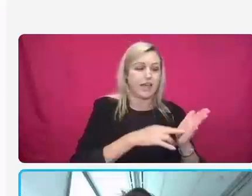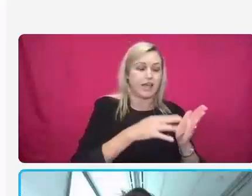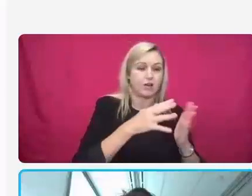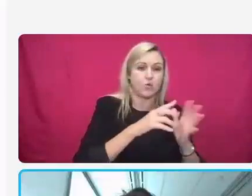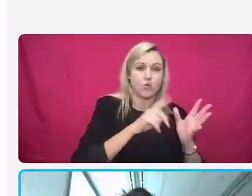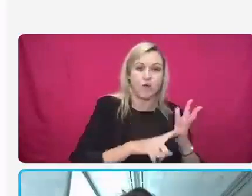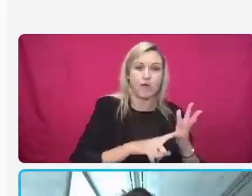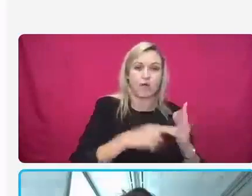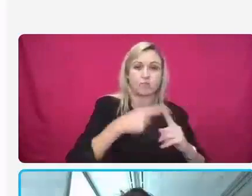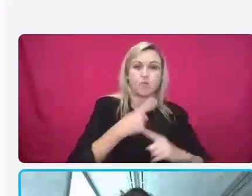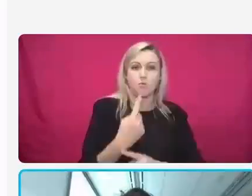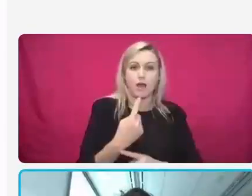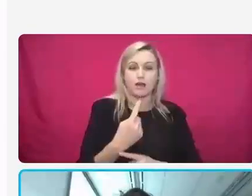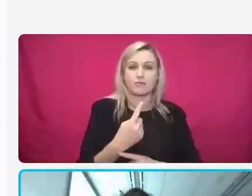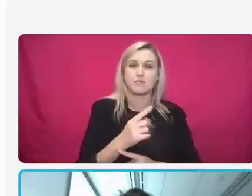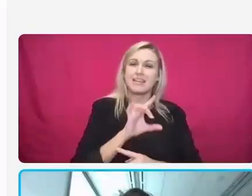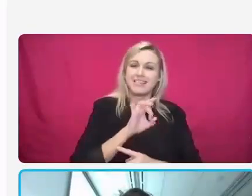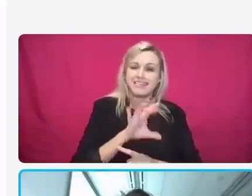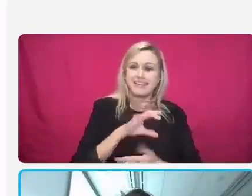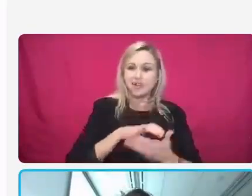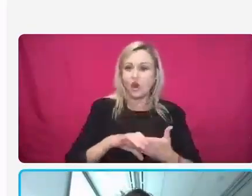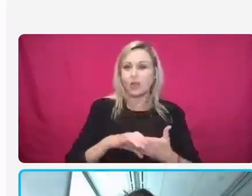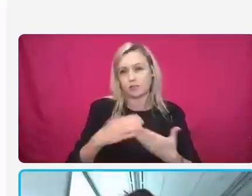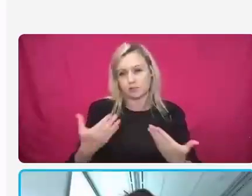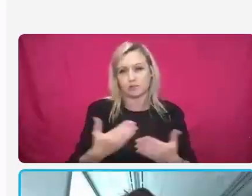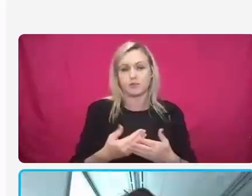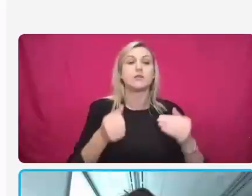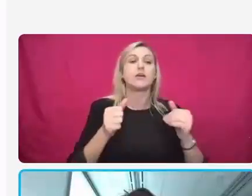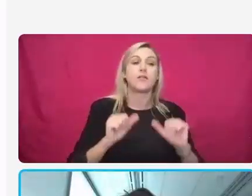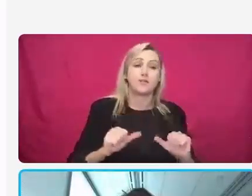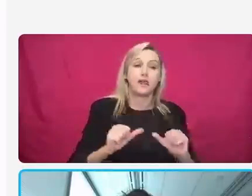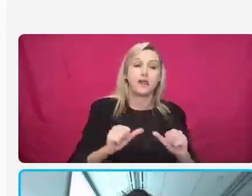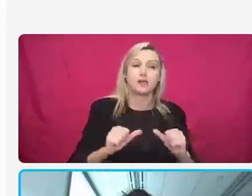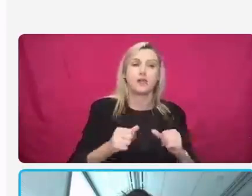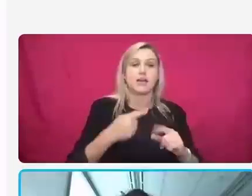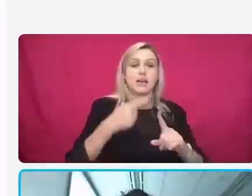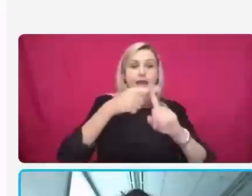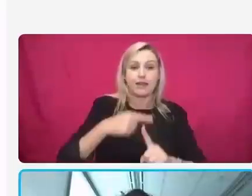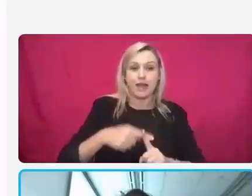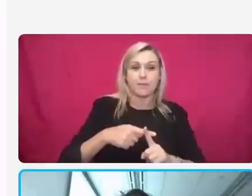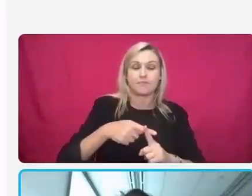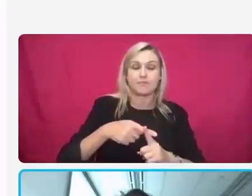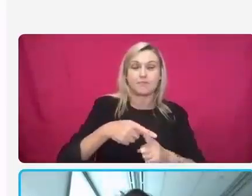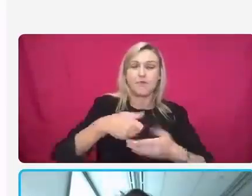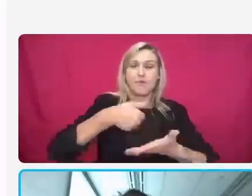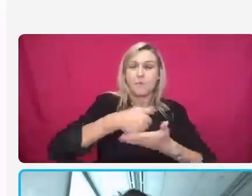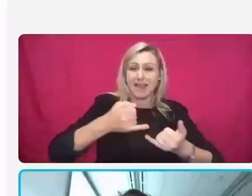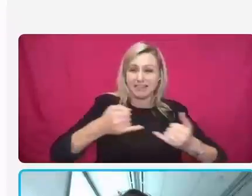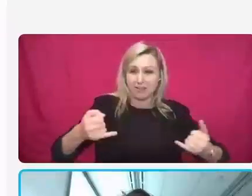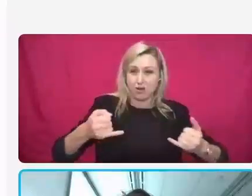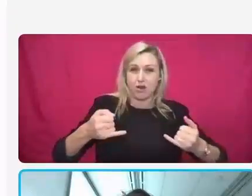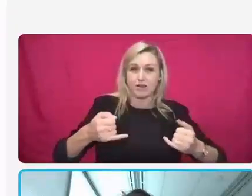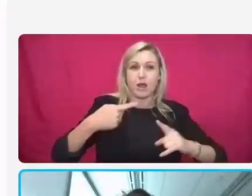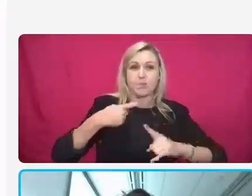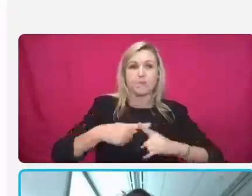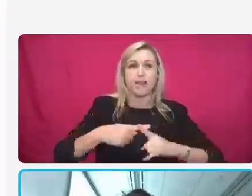by $10 to arrive at $10 a day. And thirdly, add the base care tariff and classification funding together to get a